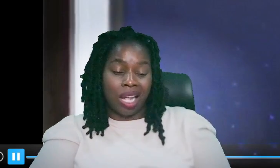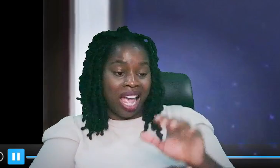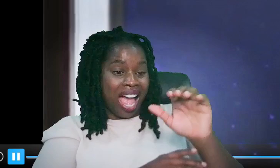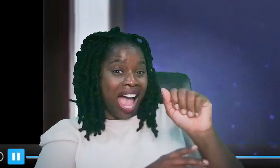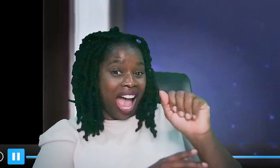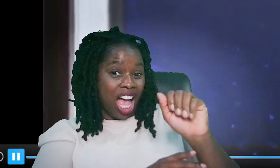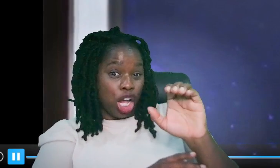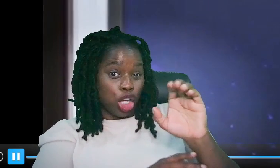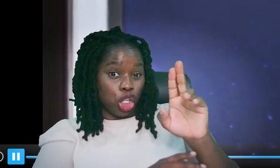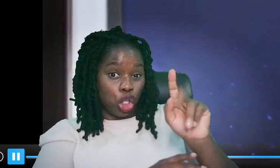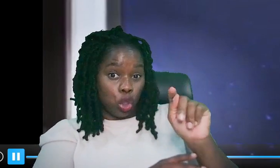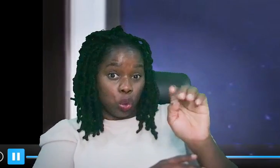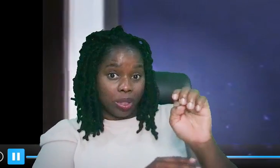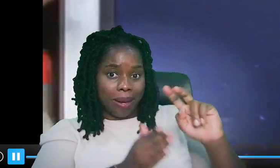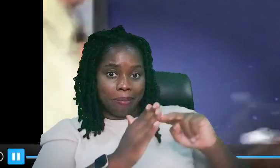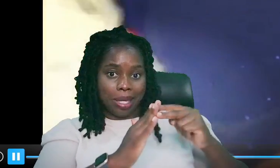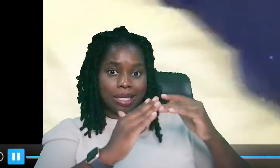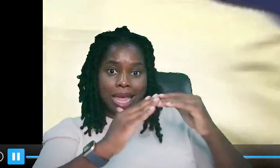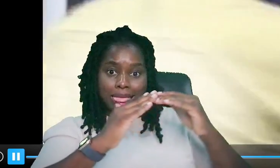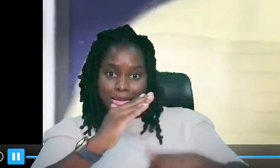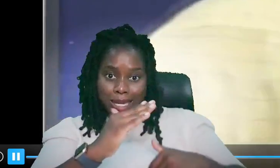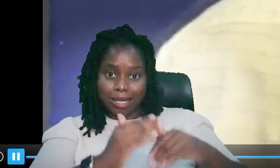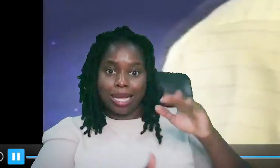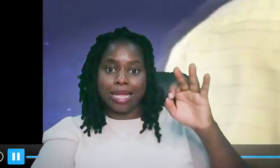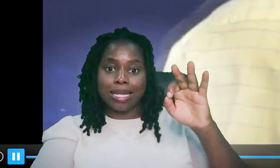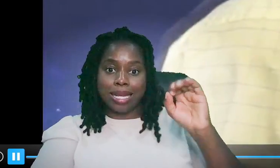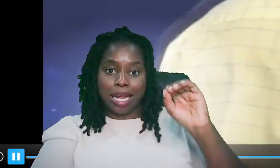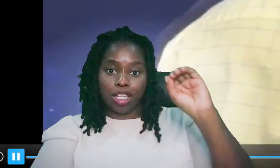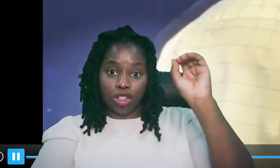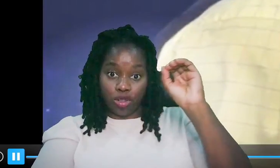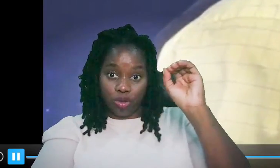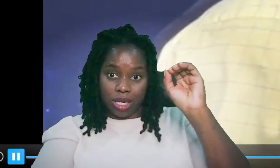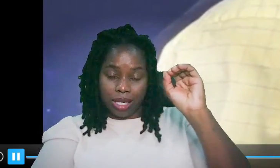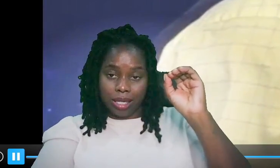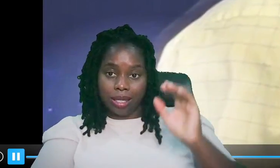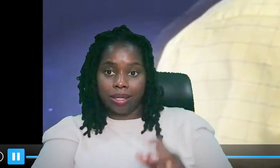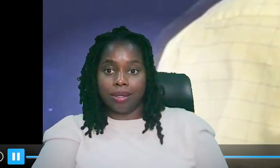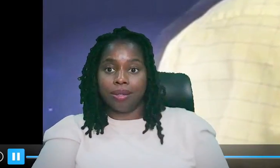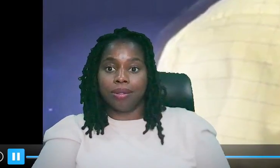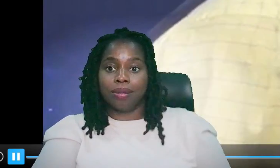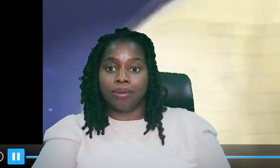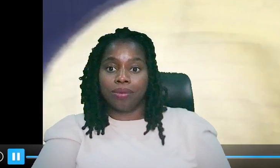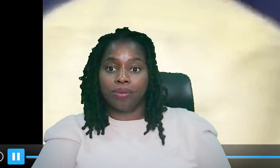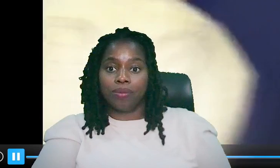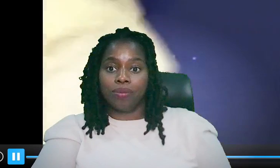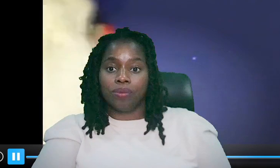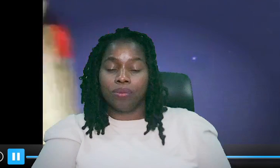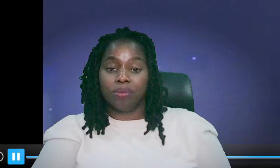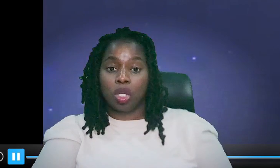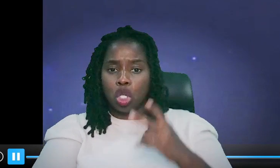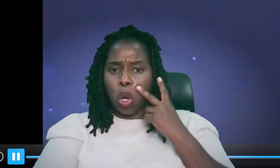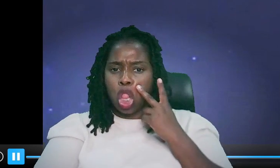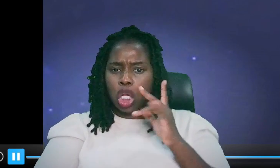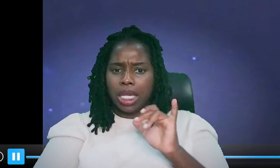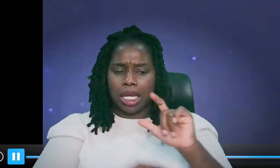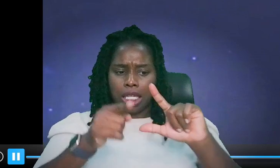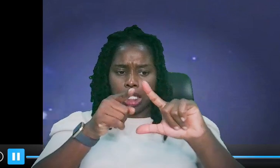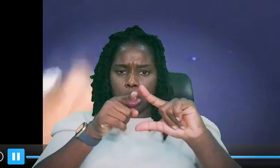less than 90 degrees. So our example looked about like